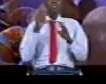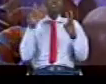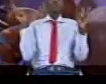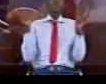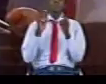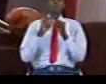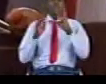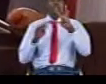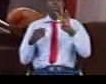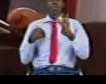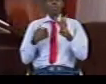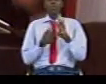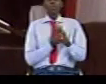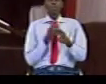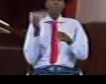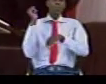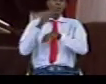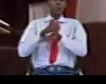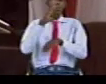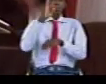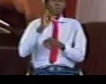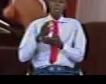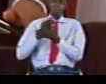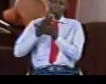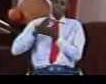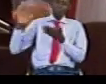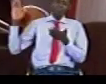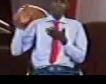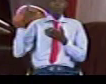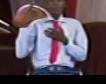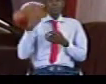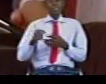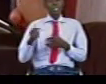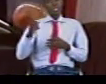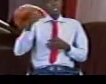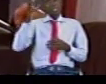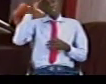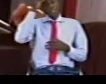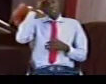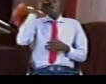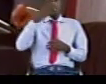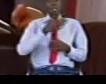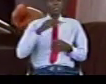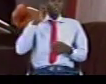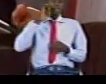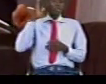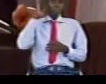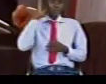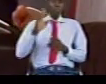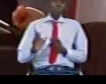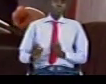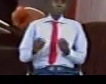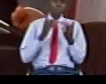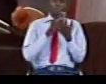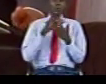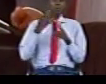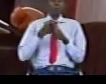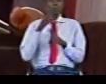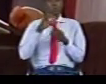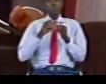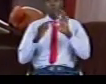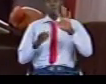by resisting the devil. Resist the devil, he will flee from you. Number five, we overcome